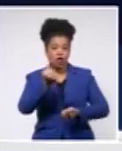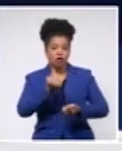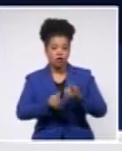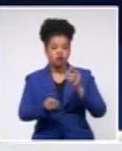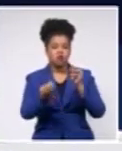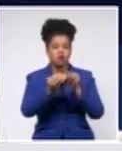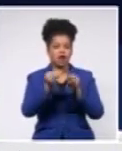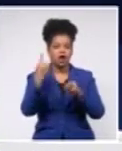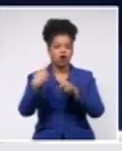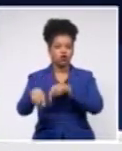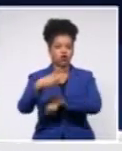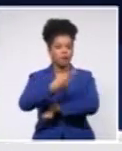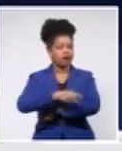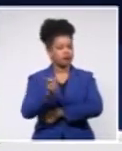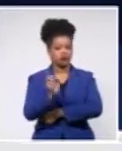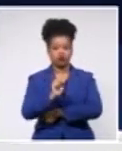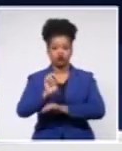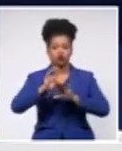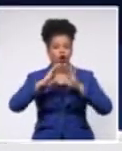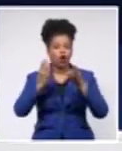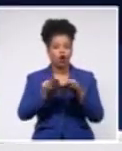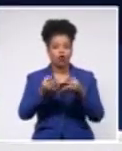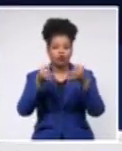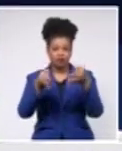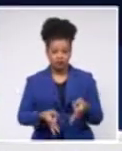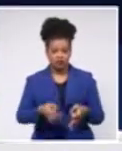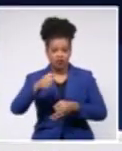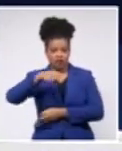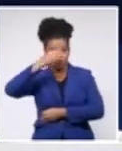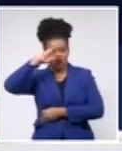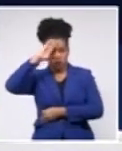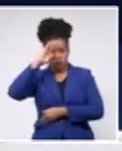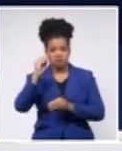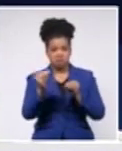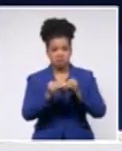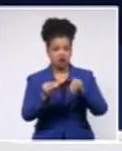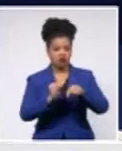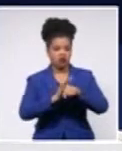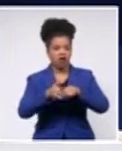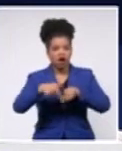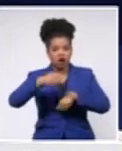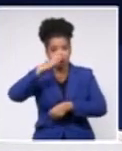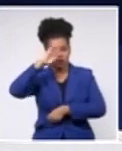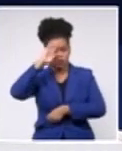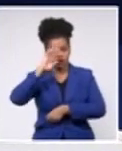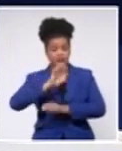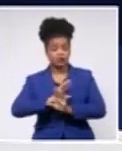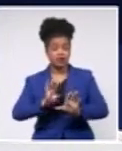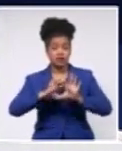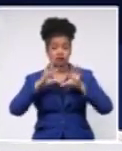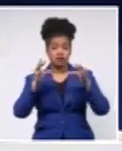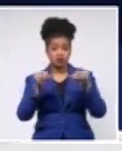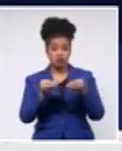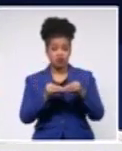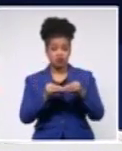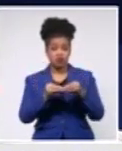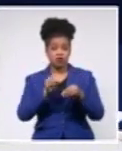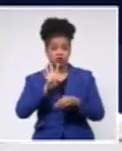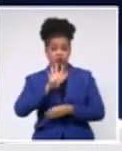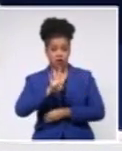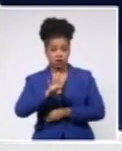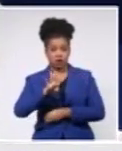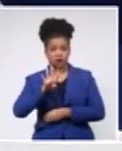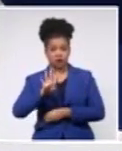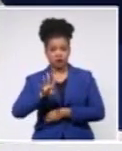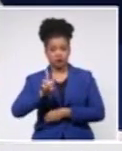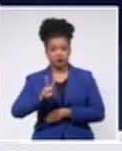at 441. Of the 45 diagnosed cases yesterday, 28